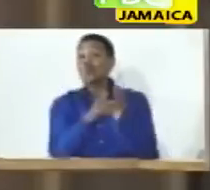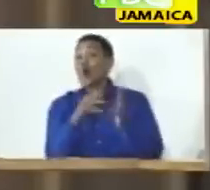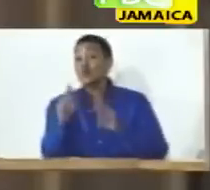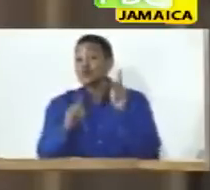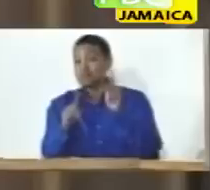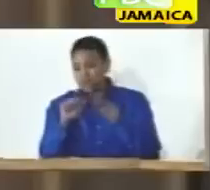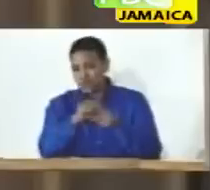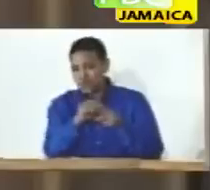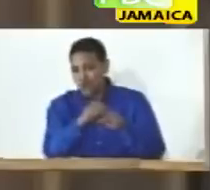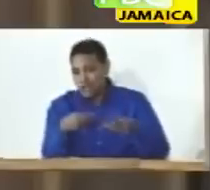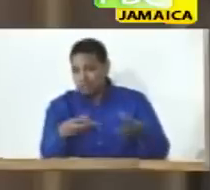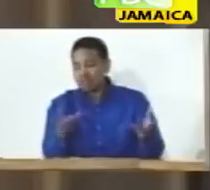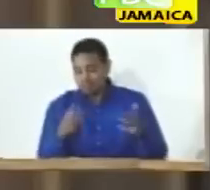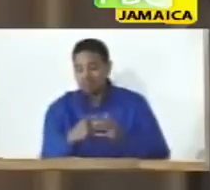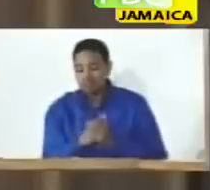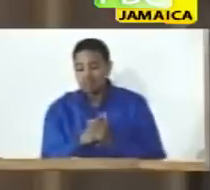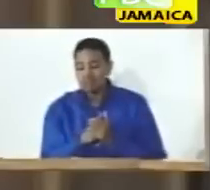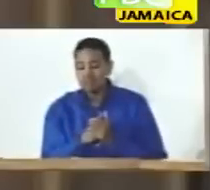132,000 persons were trained.